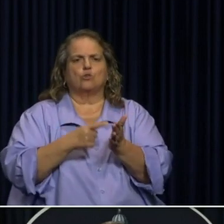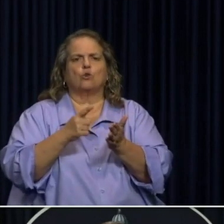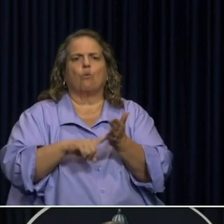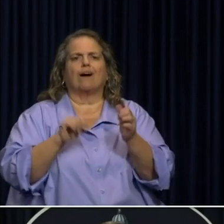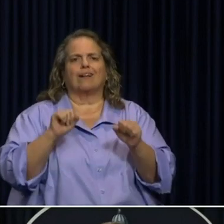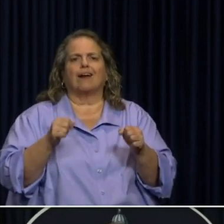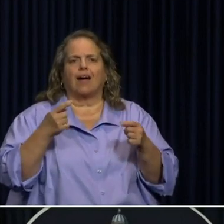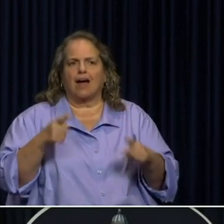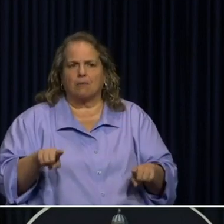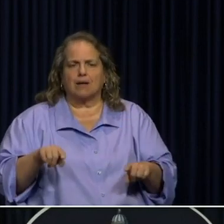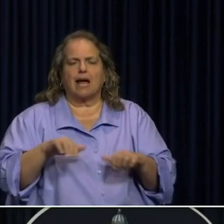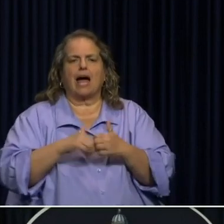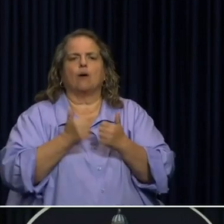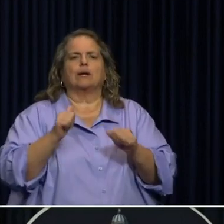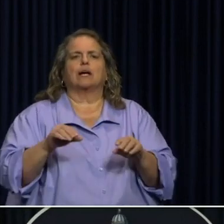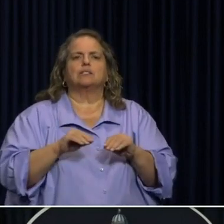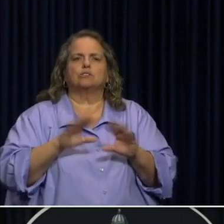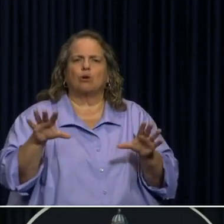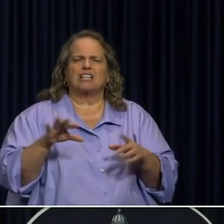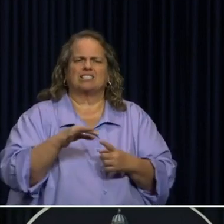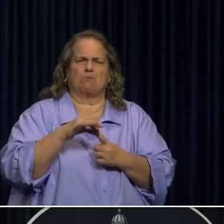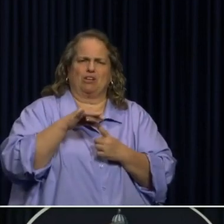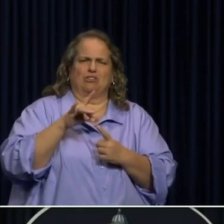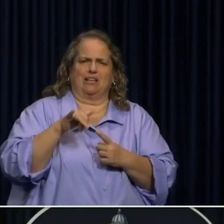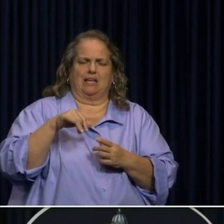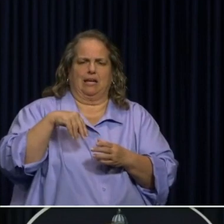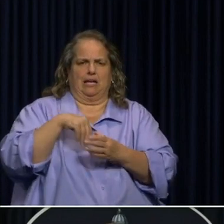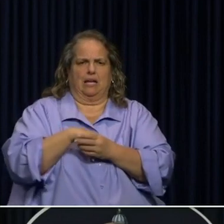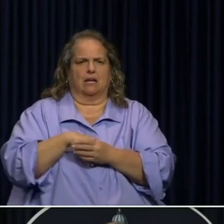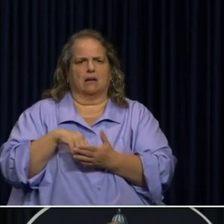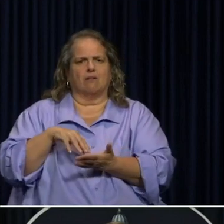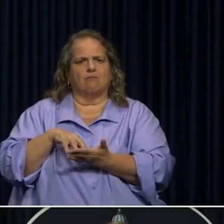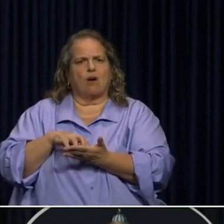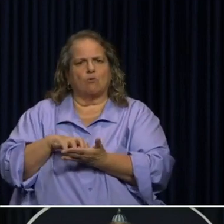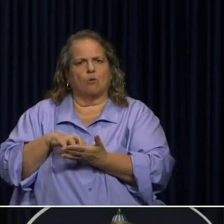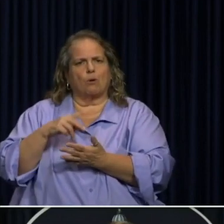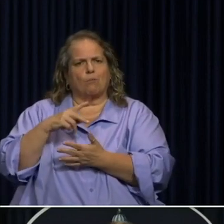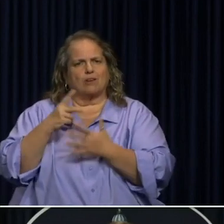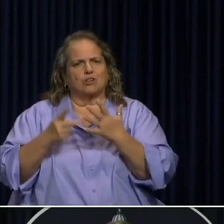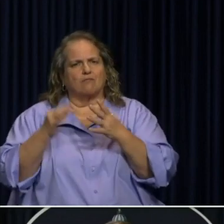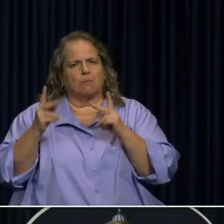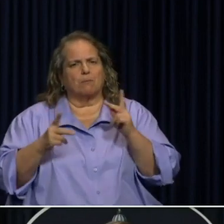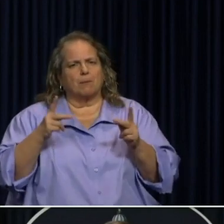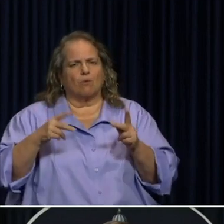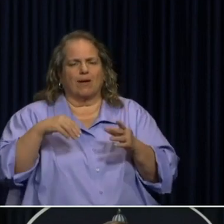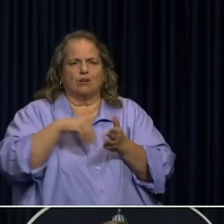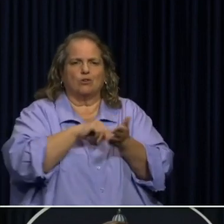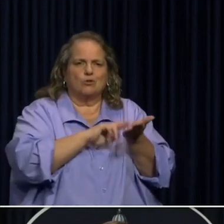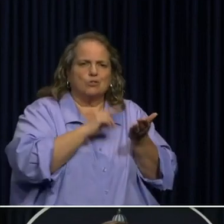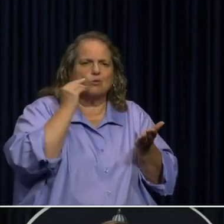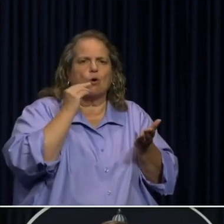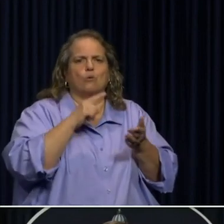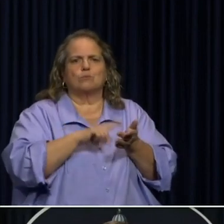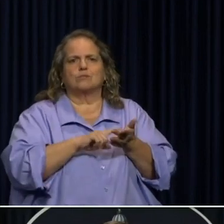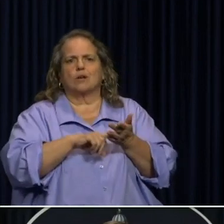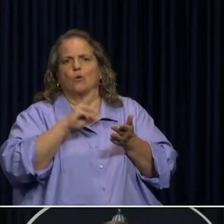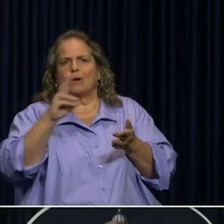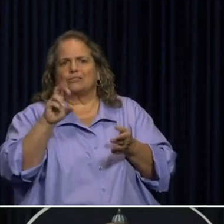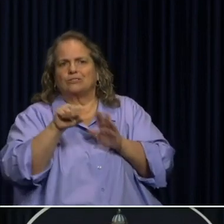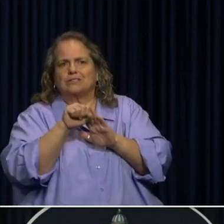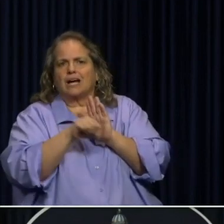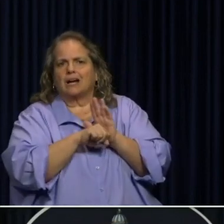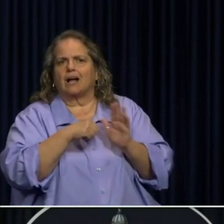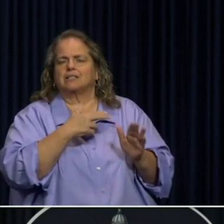this can spread, especially in vulnerable populations. And our job is to do everything we can to mitigate this in the